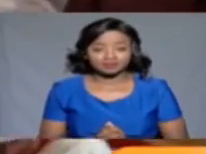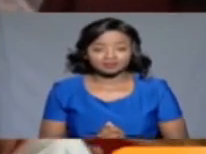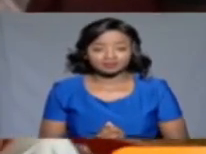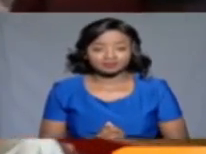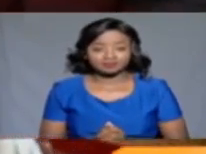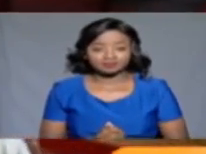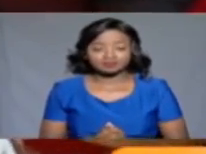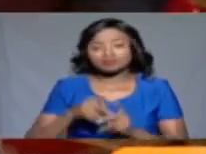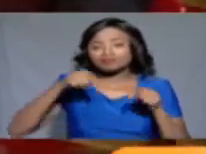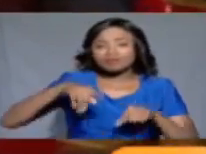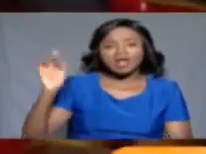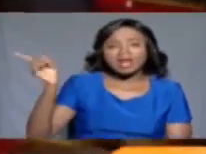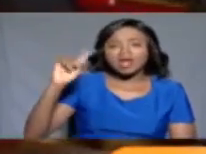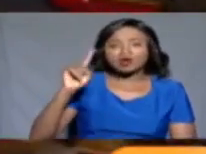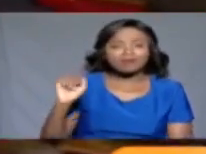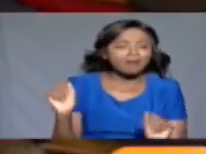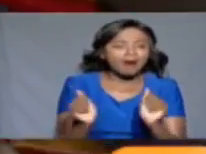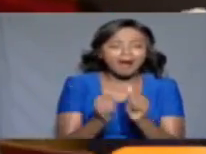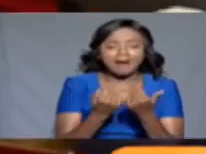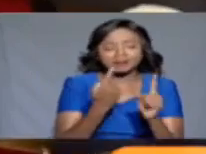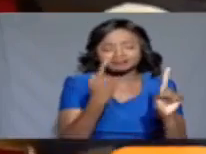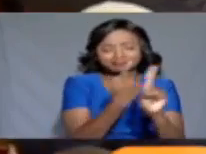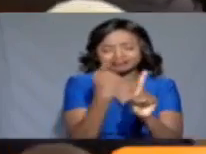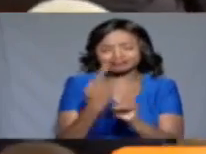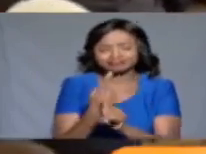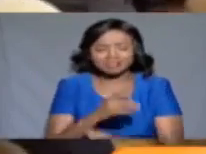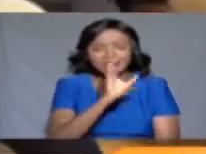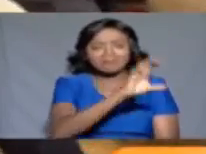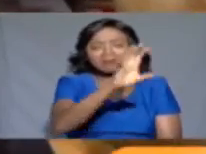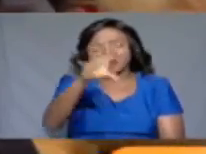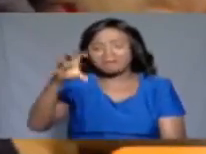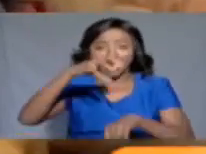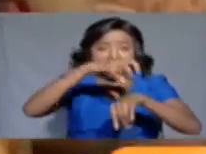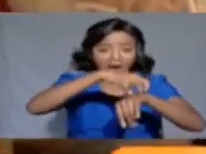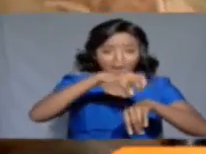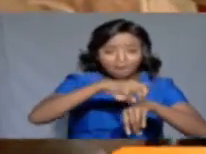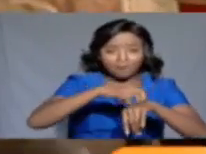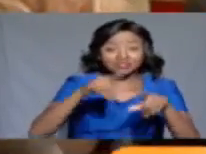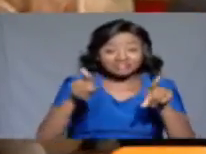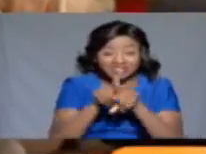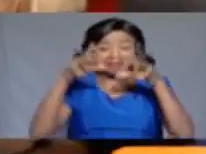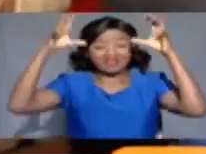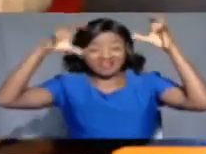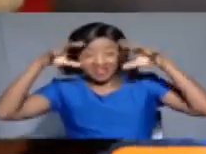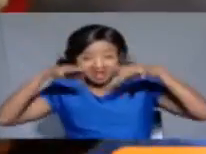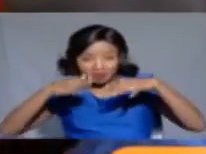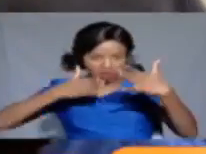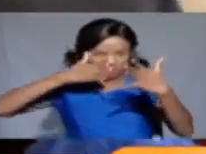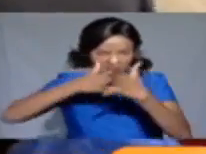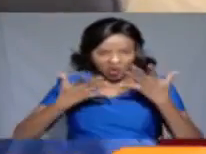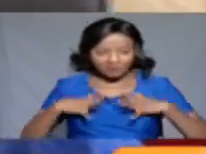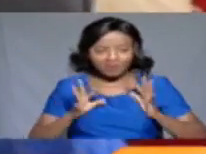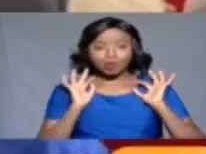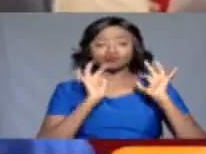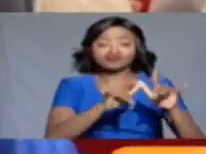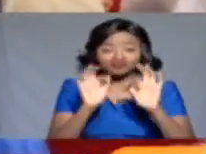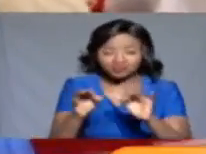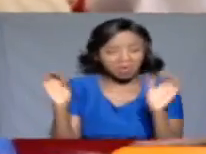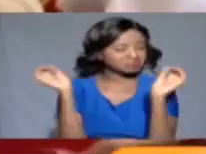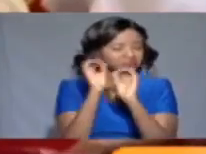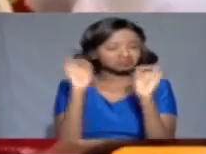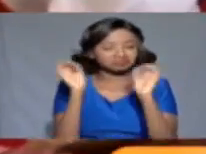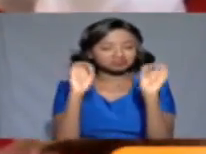In Nairobi, prayers were held in various mosques across the city as the rains did not allow faithful to congregate at the Sa'ali